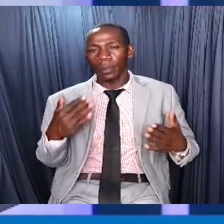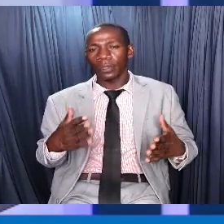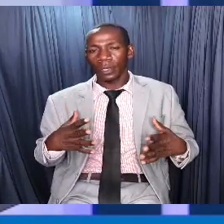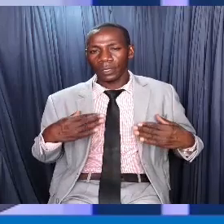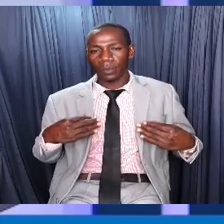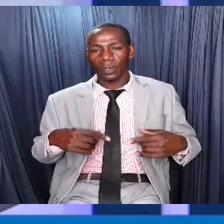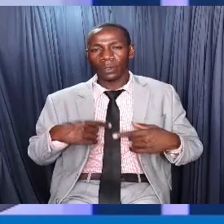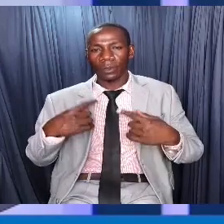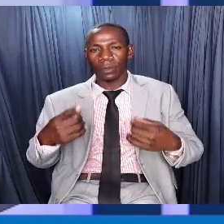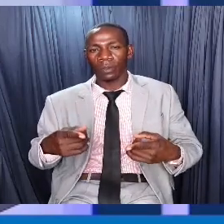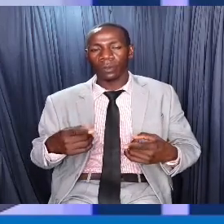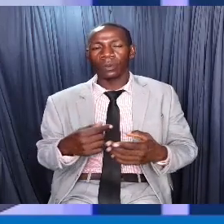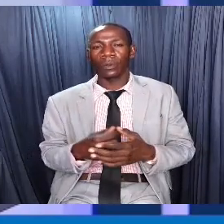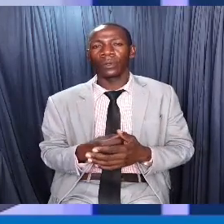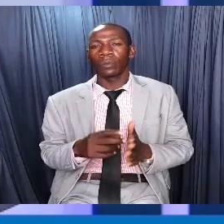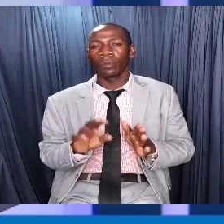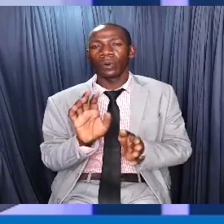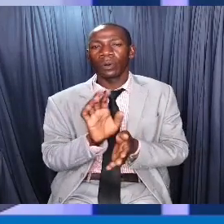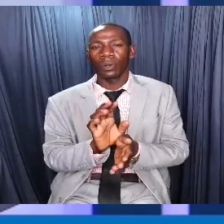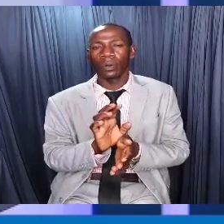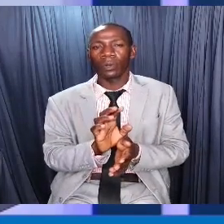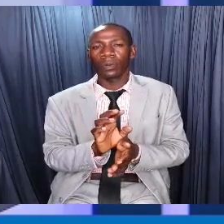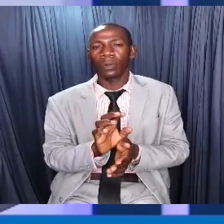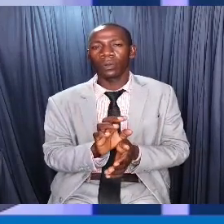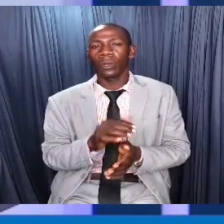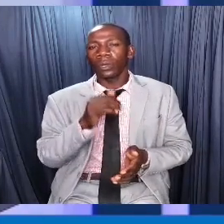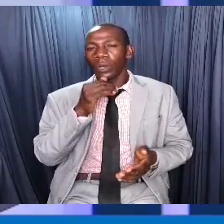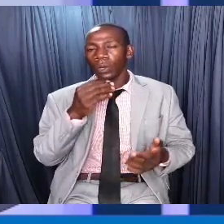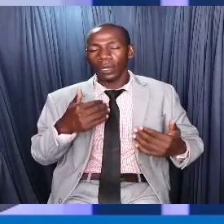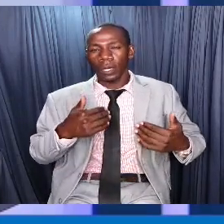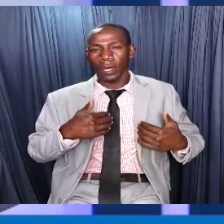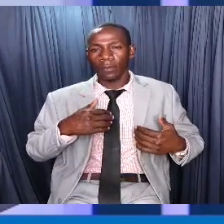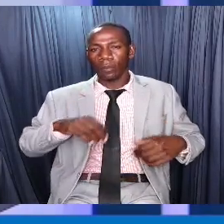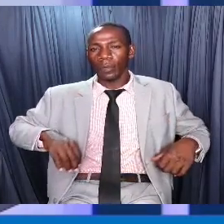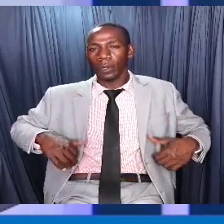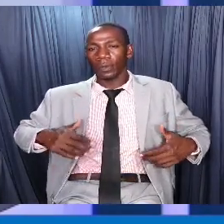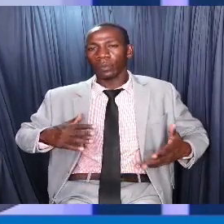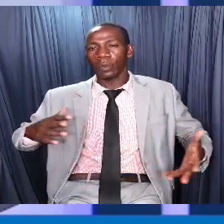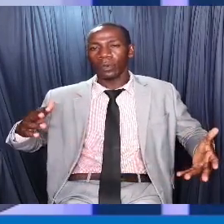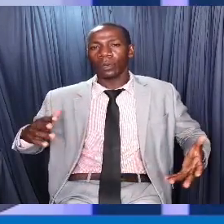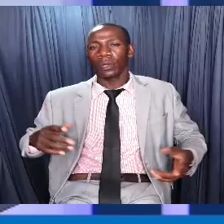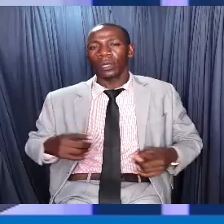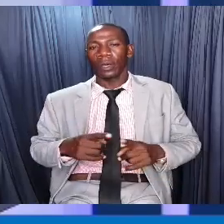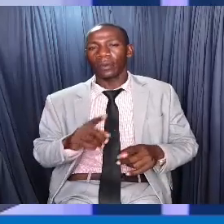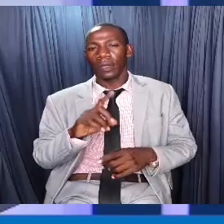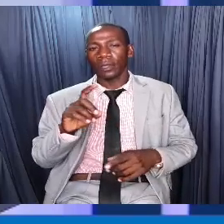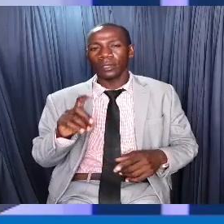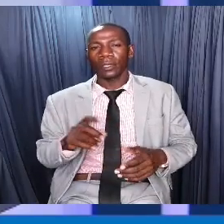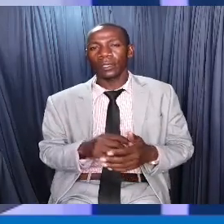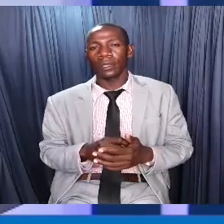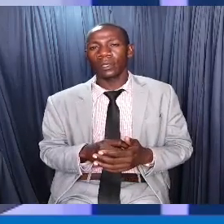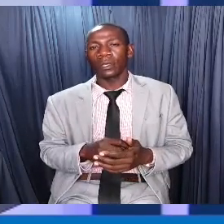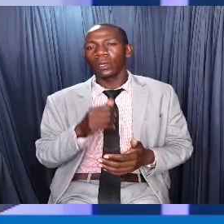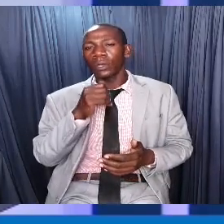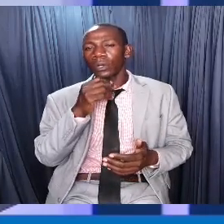why he accepted and went. Paulo. Paul. Kiburi hako anacho tena. He never had the pride anymore. Sasa kila akiulizwa. Now whenever he's asked. Yeye